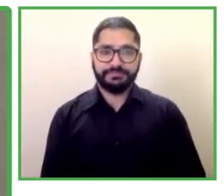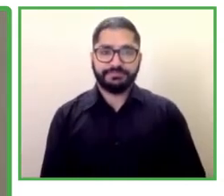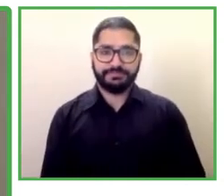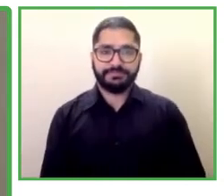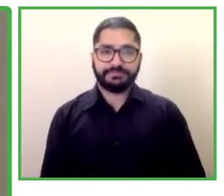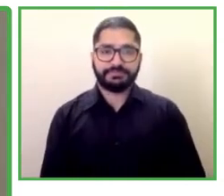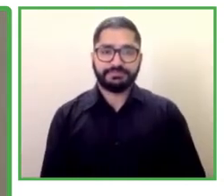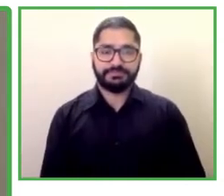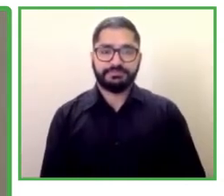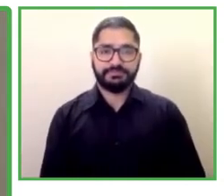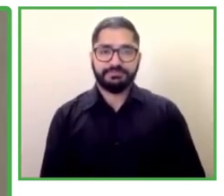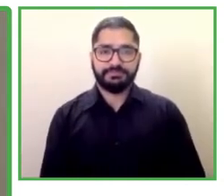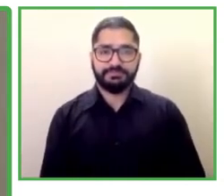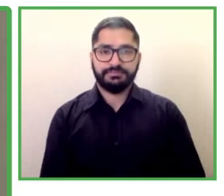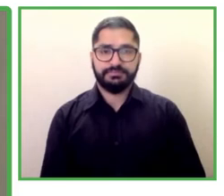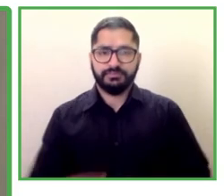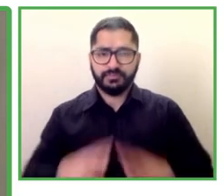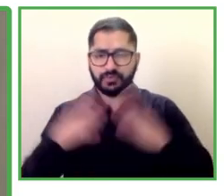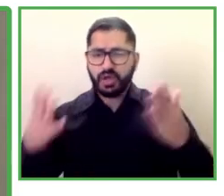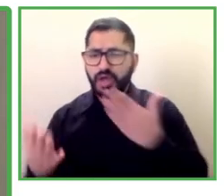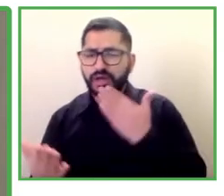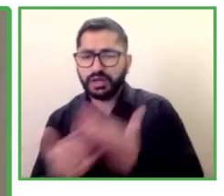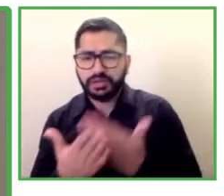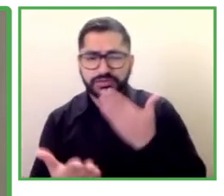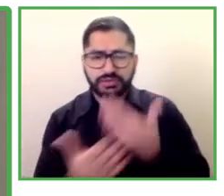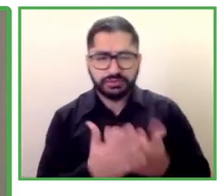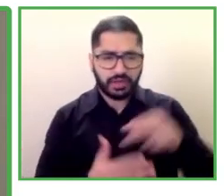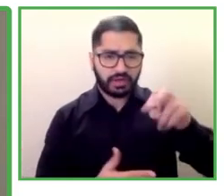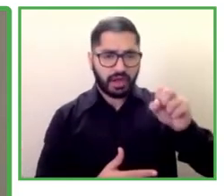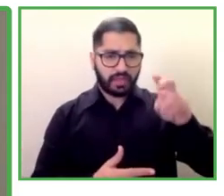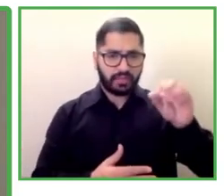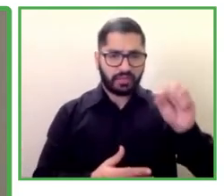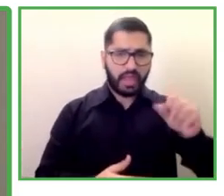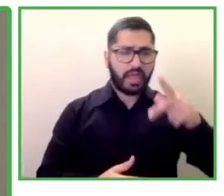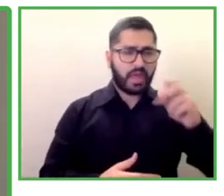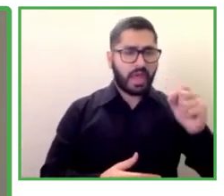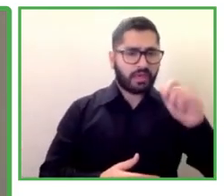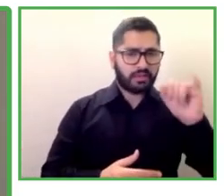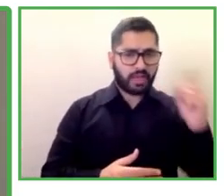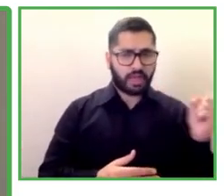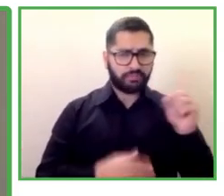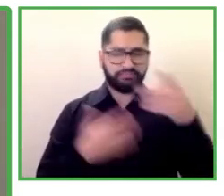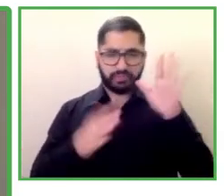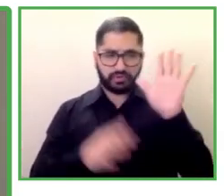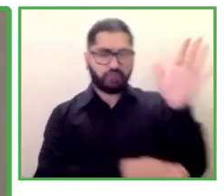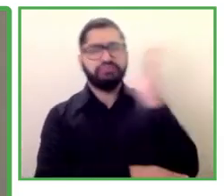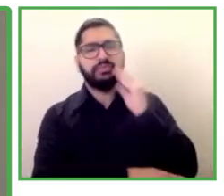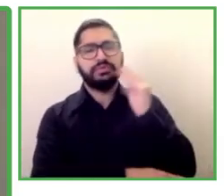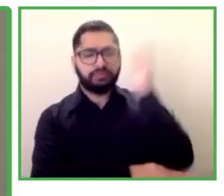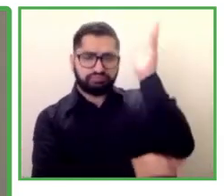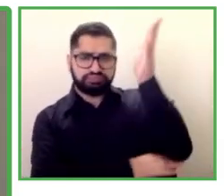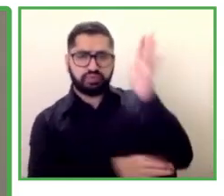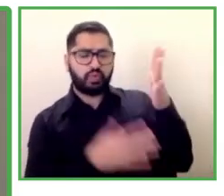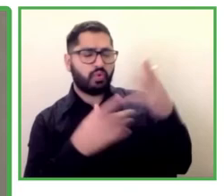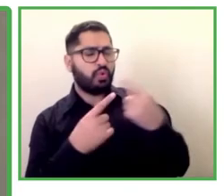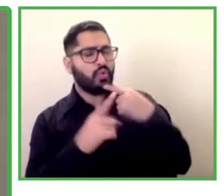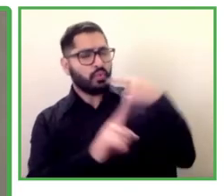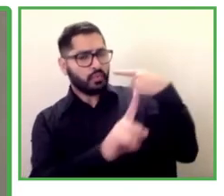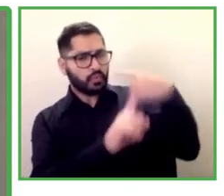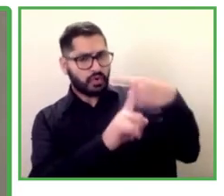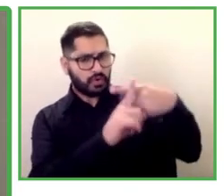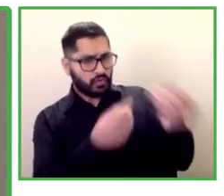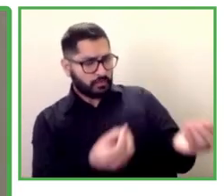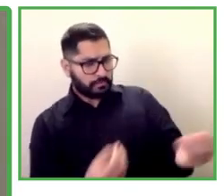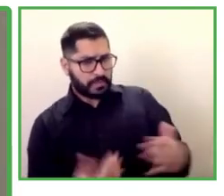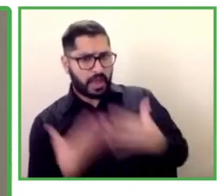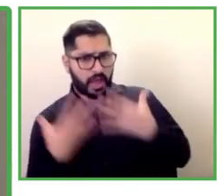Muchas gracias, Nadia y Katia, por esta presentación. Nadia y Katia. Thank you very much for your presentation. It's very interesting.